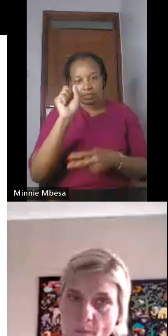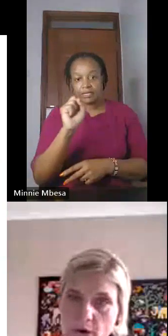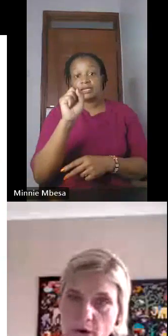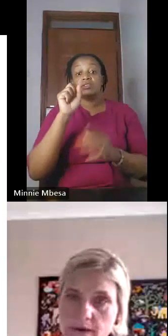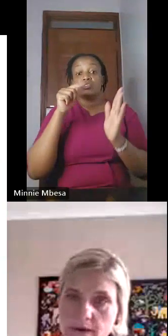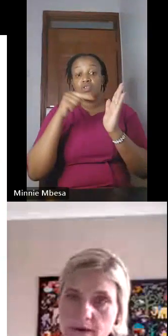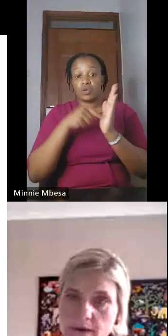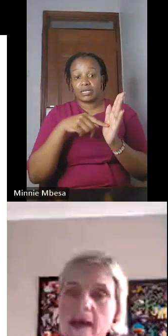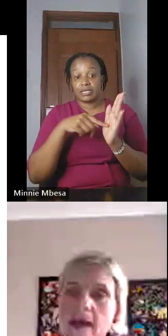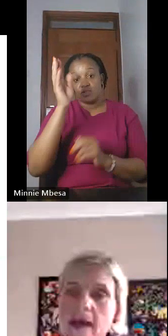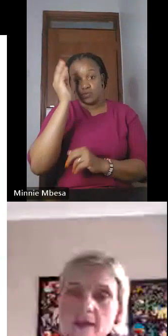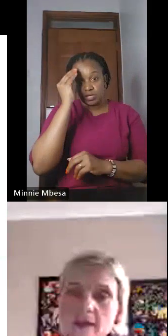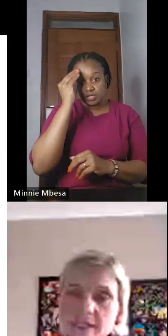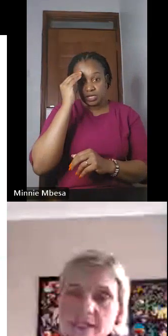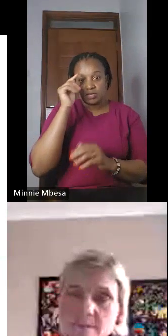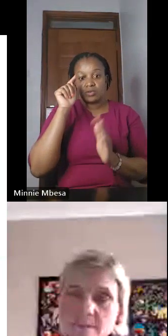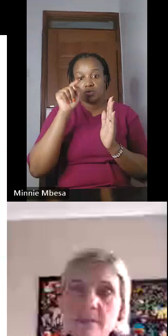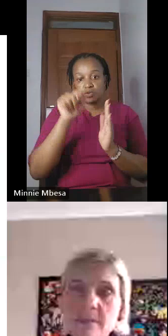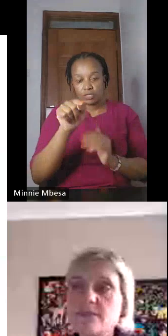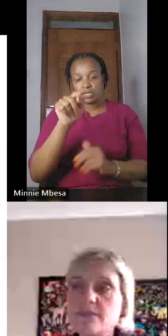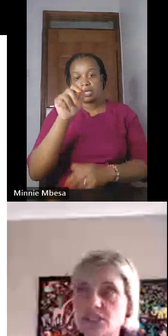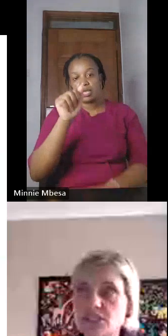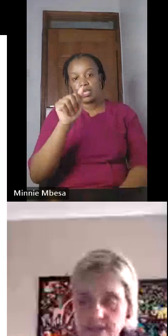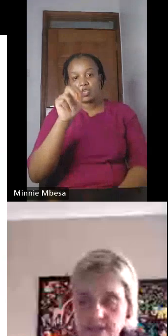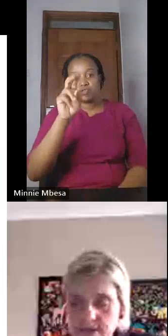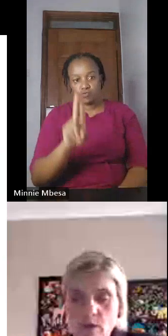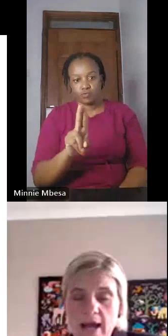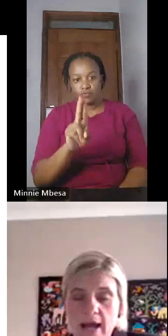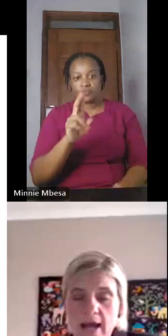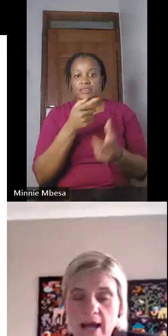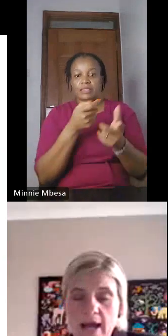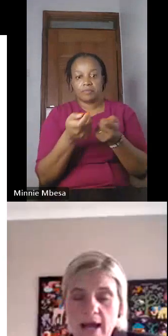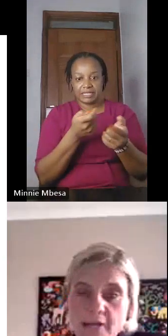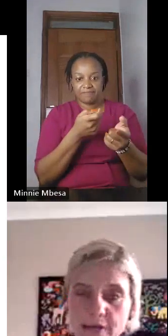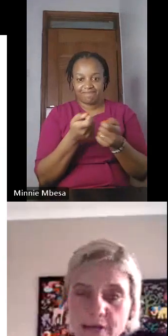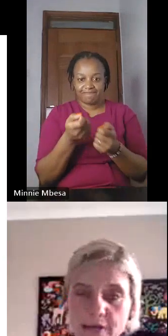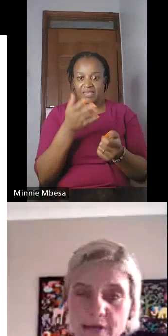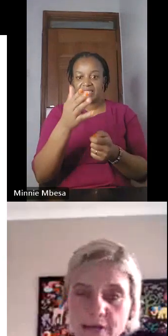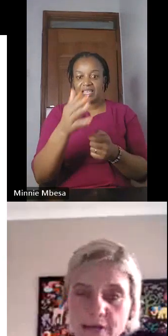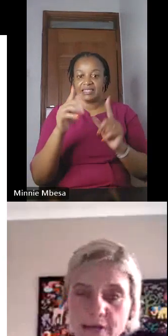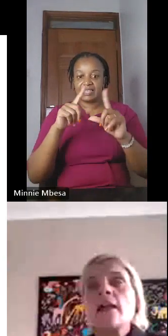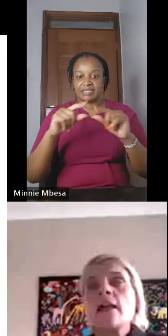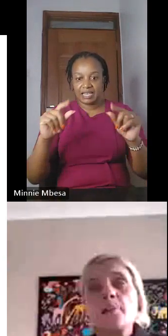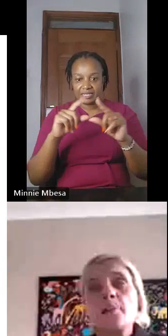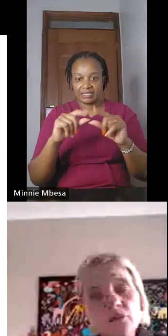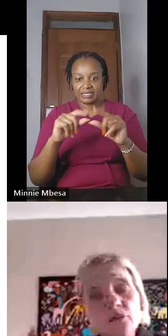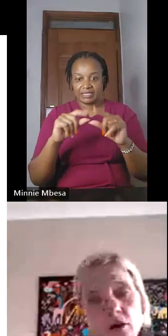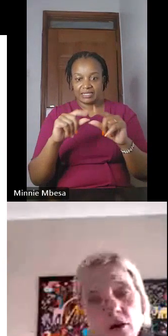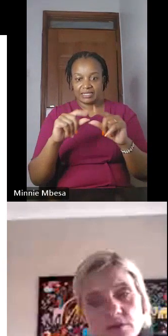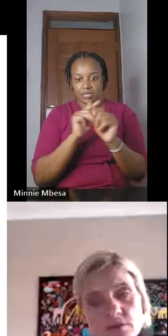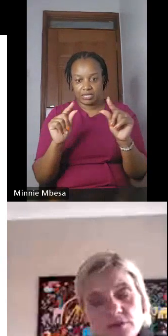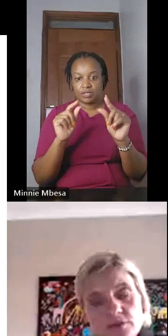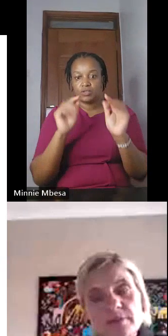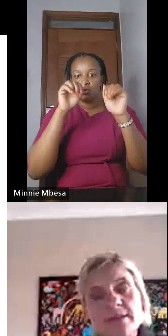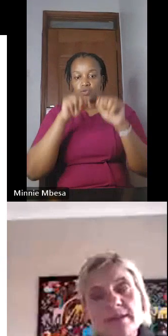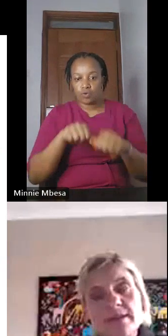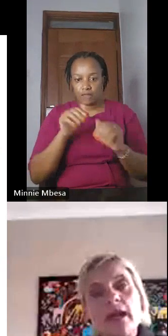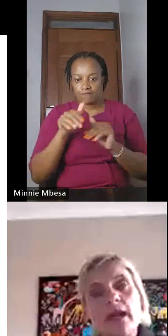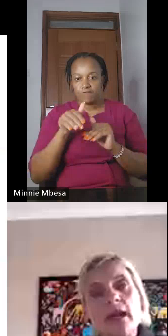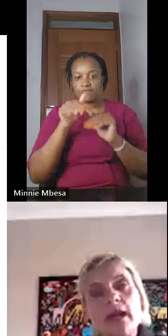cricos.education.gov.au. Okay. Mel will type them into the chat in a little while and you can follow the links. But you go to